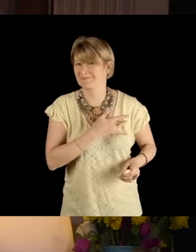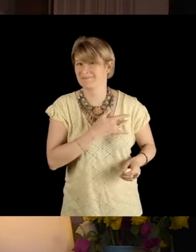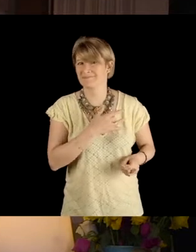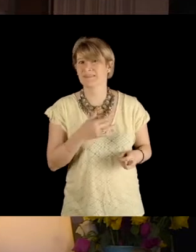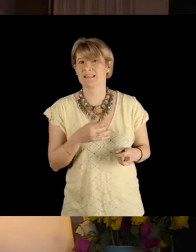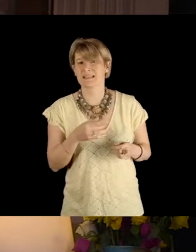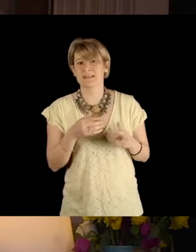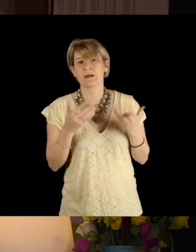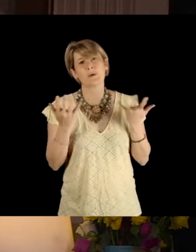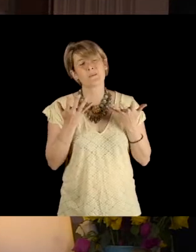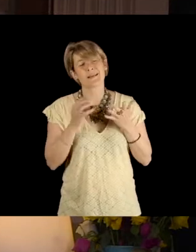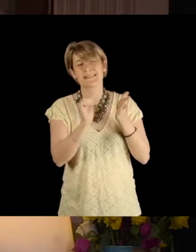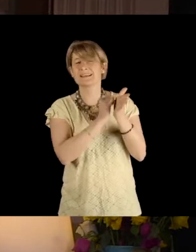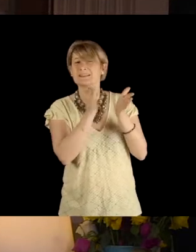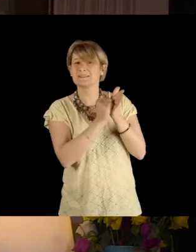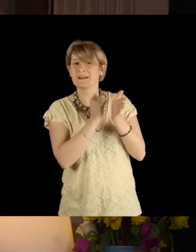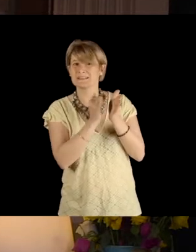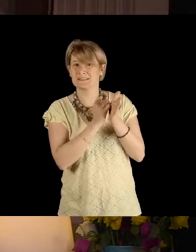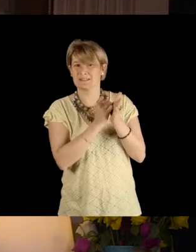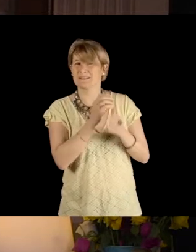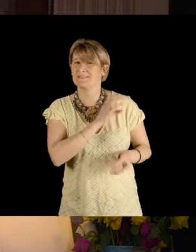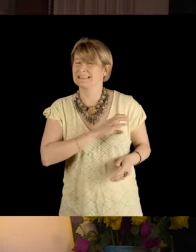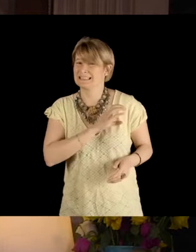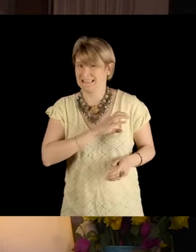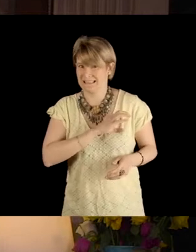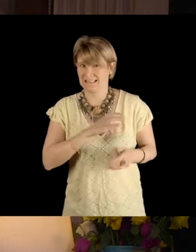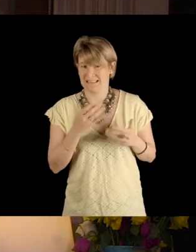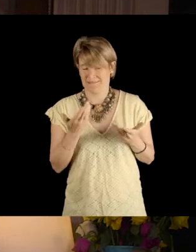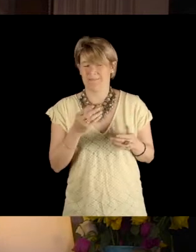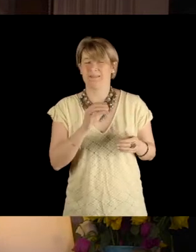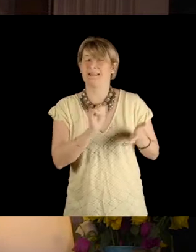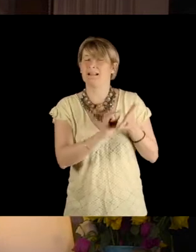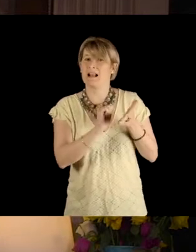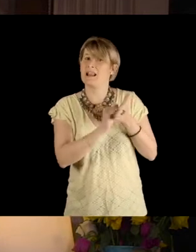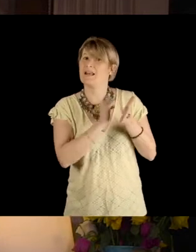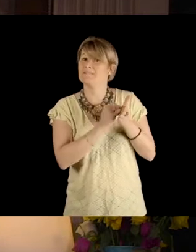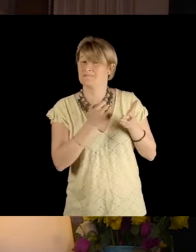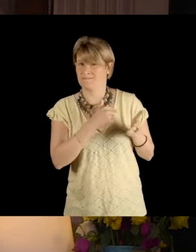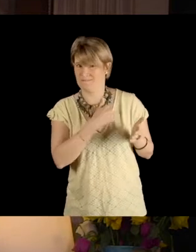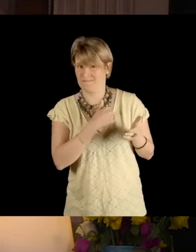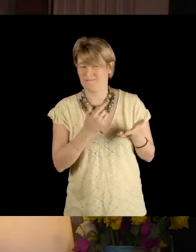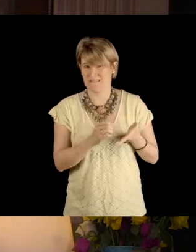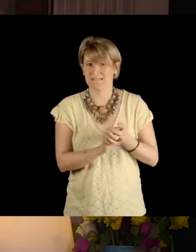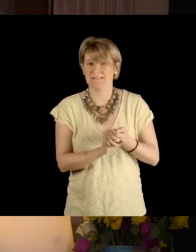karmas, samskaras, impressions, perceptions. But I am not going to go in depth.